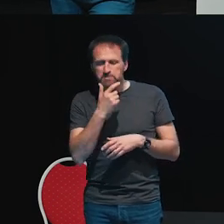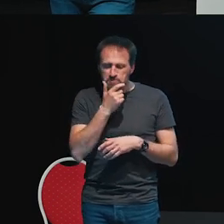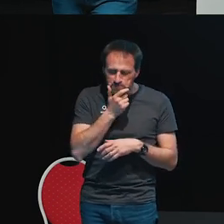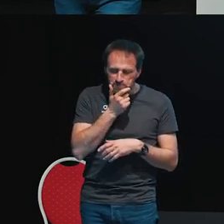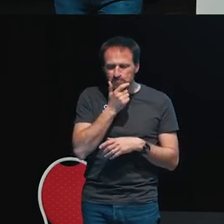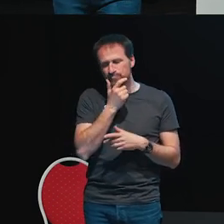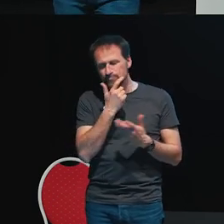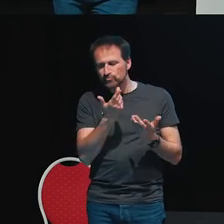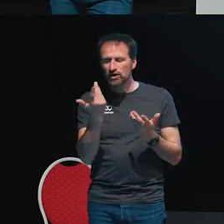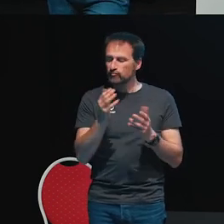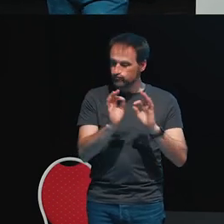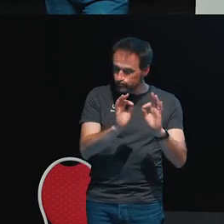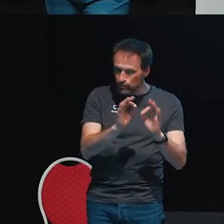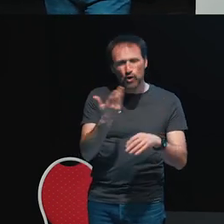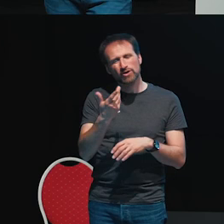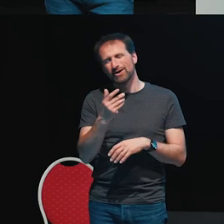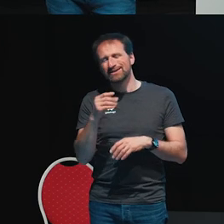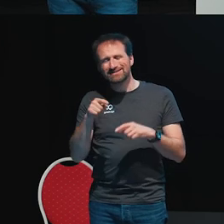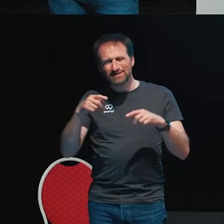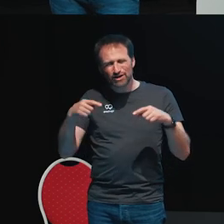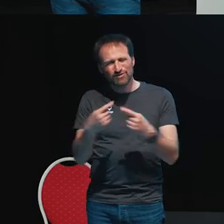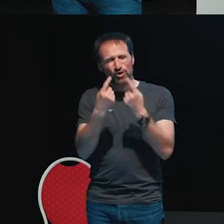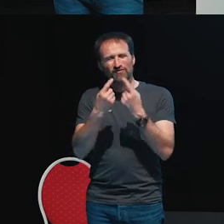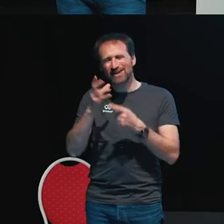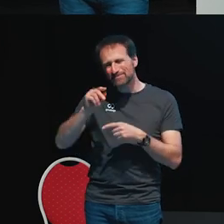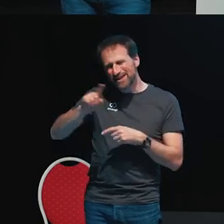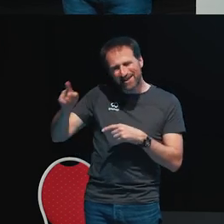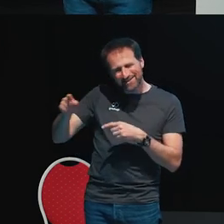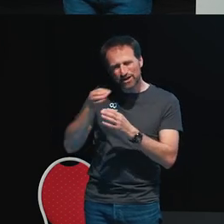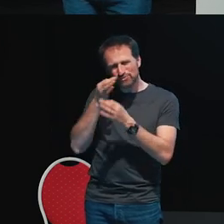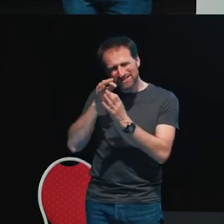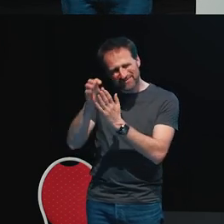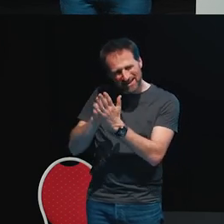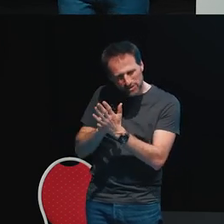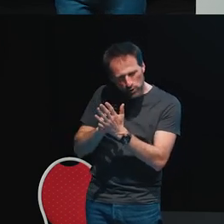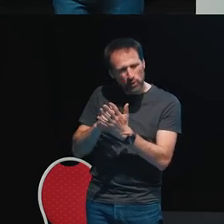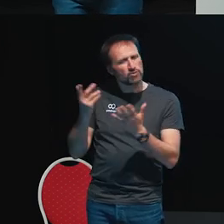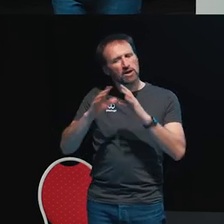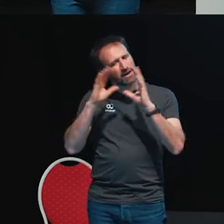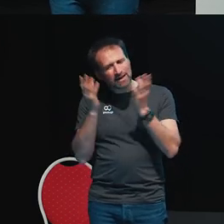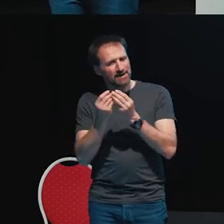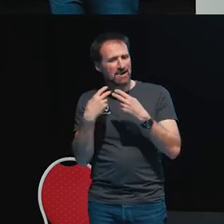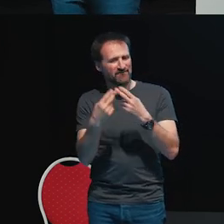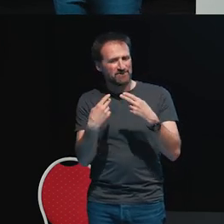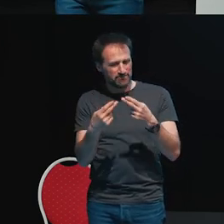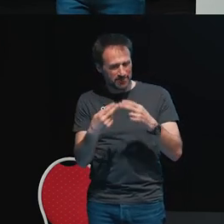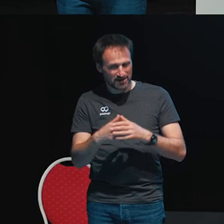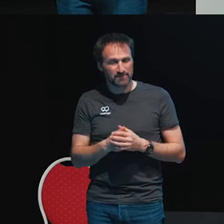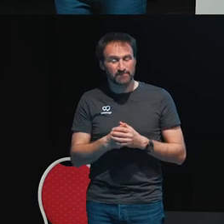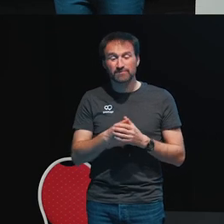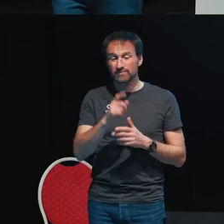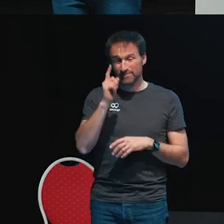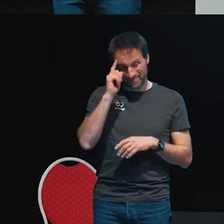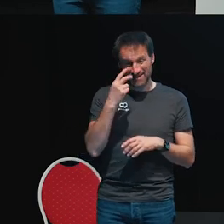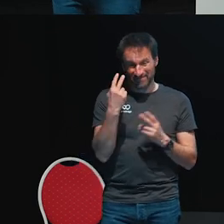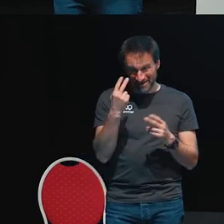conjunction with other specifications or, you know, general feedback. Important thing to note